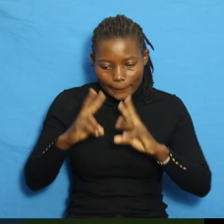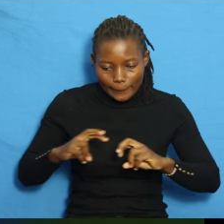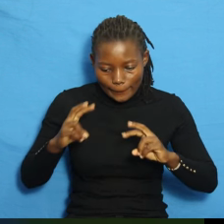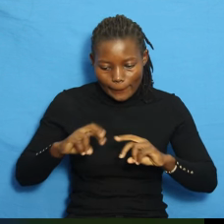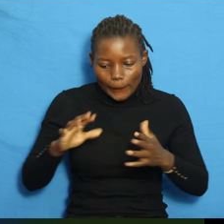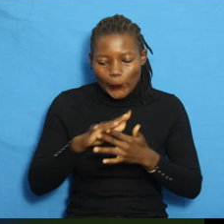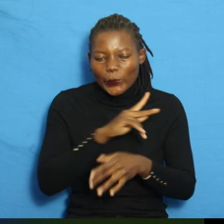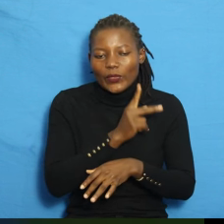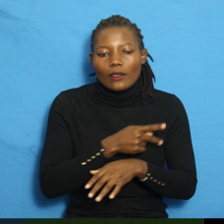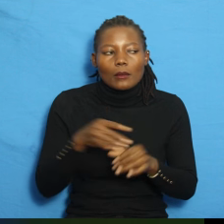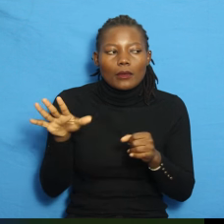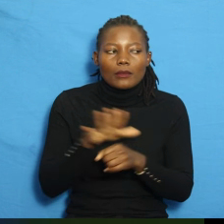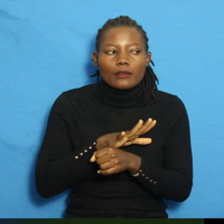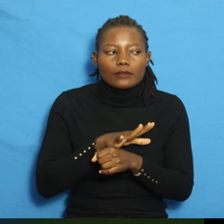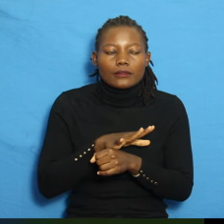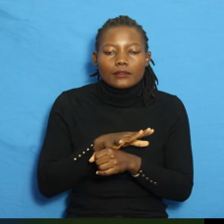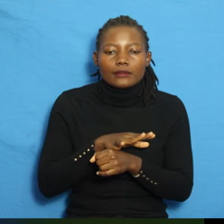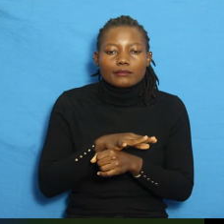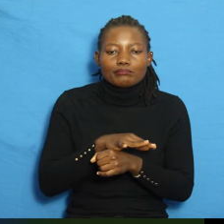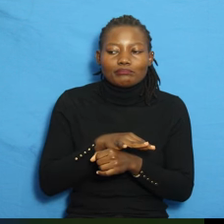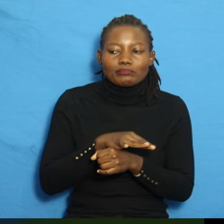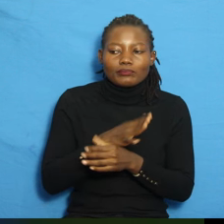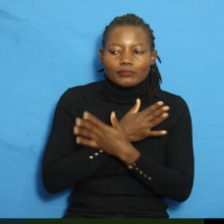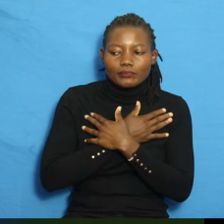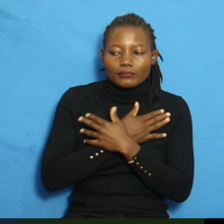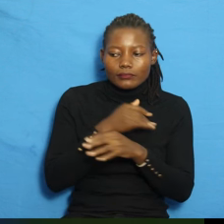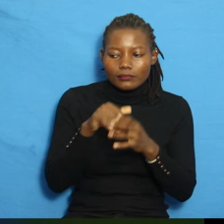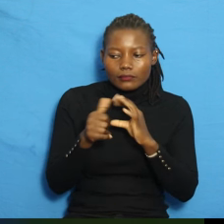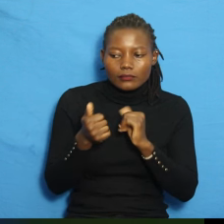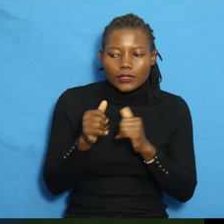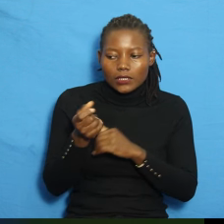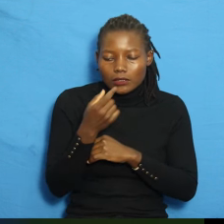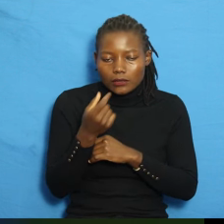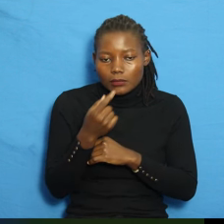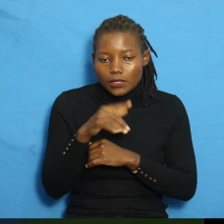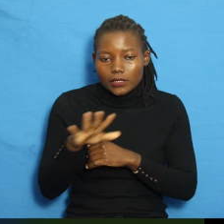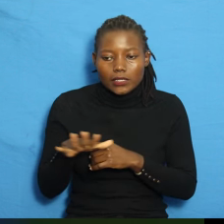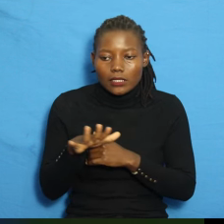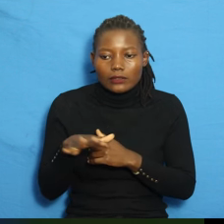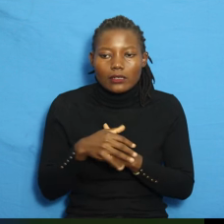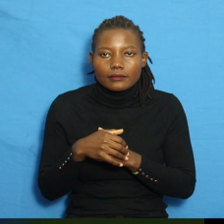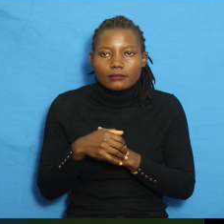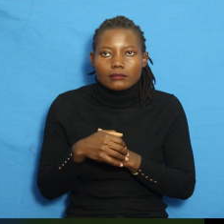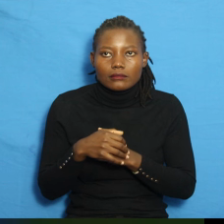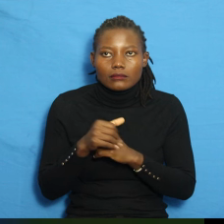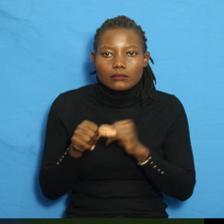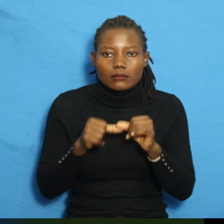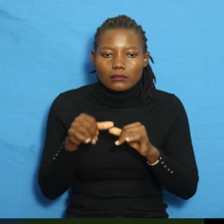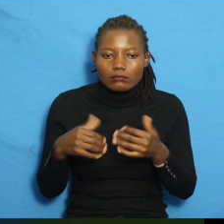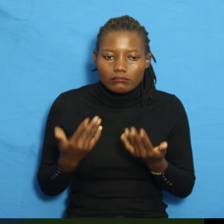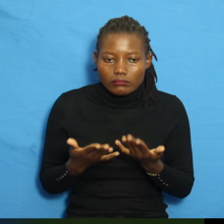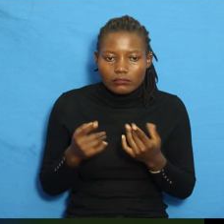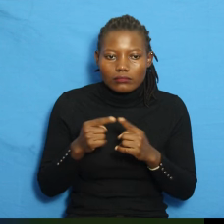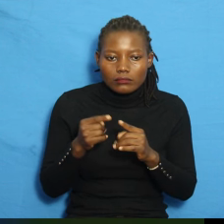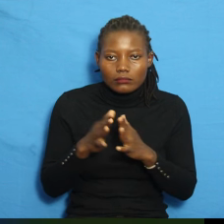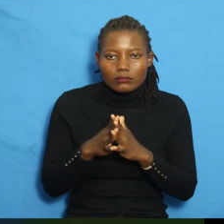powerful uh, ally in the sports medicine area in terms of how to